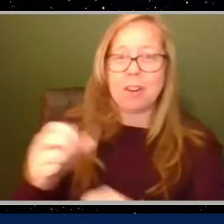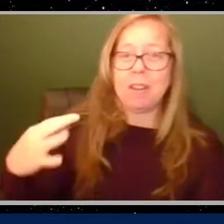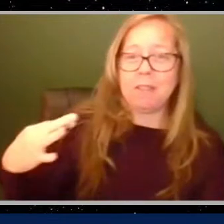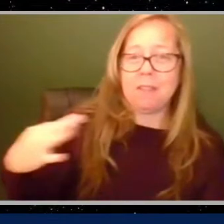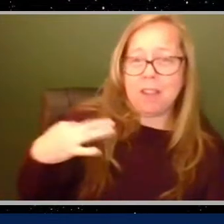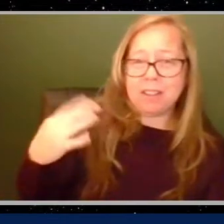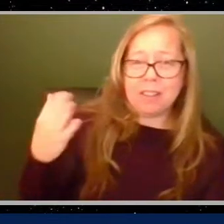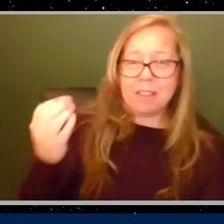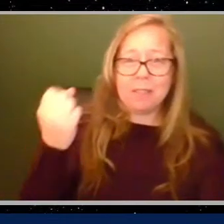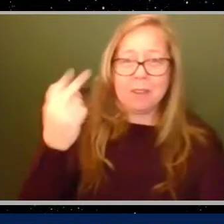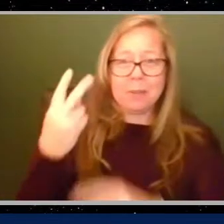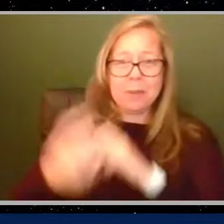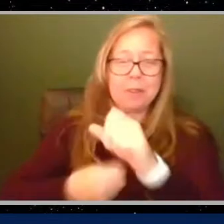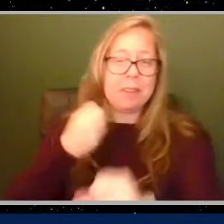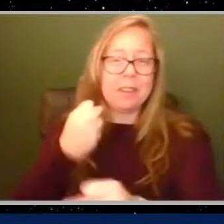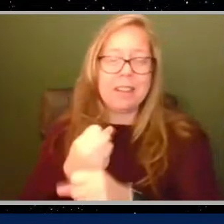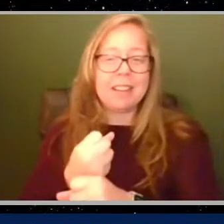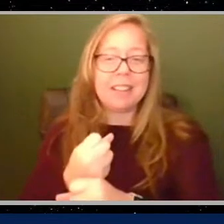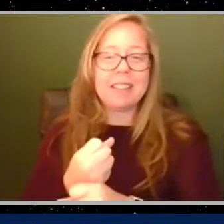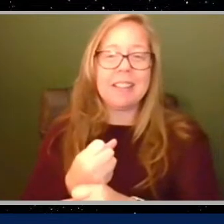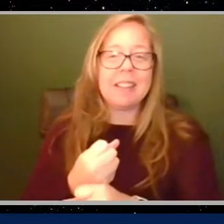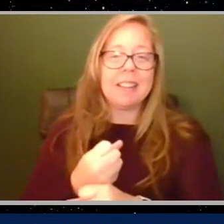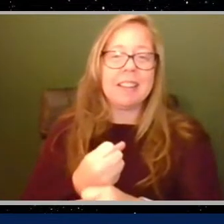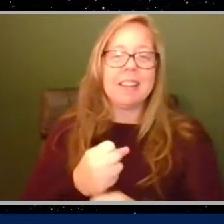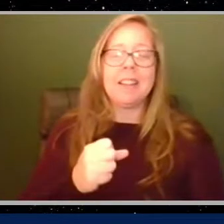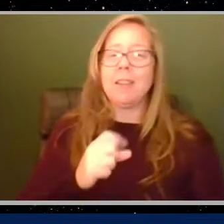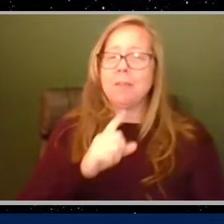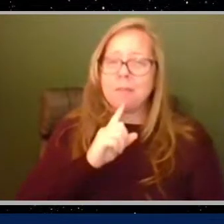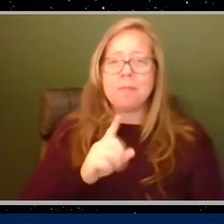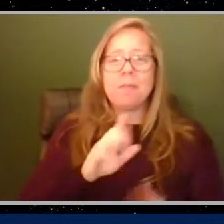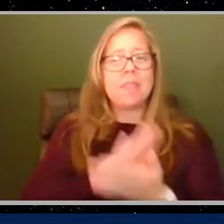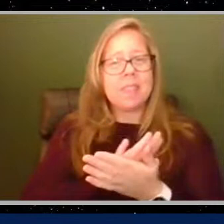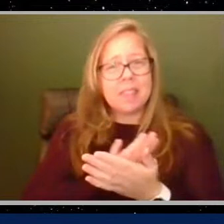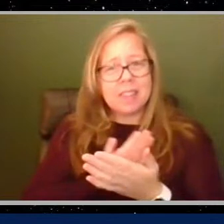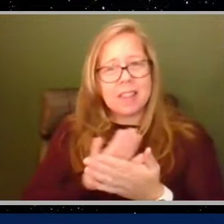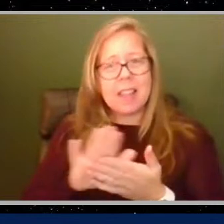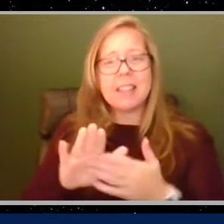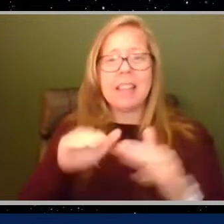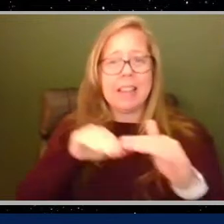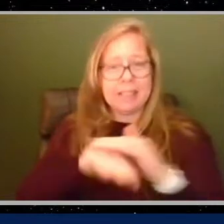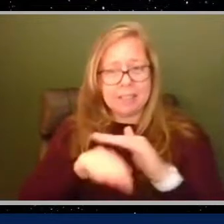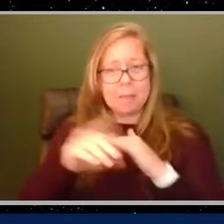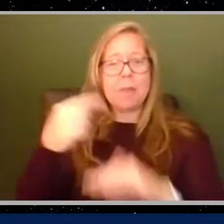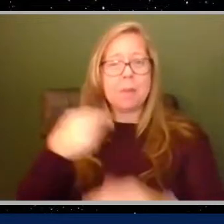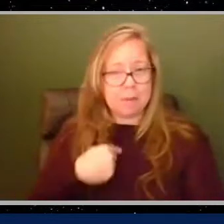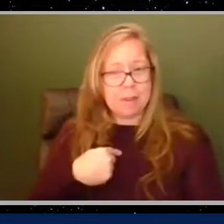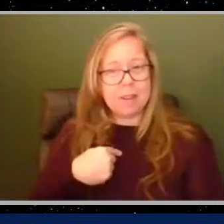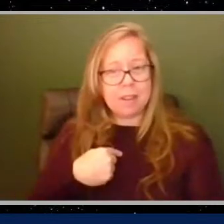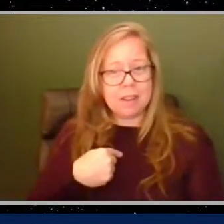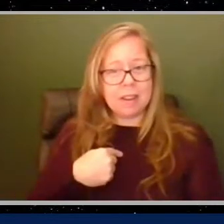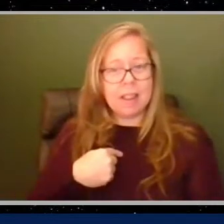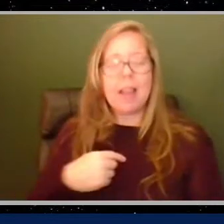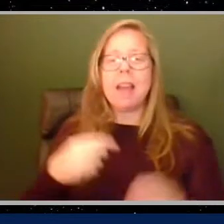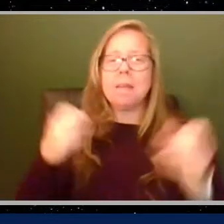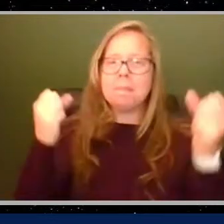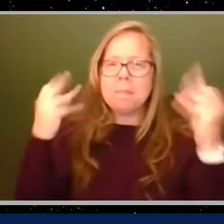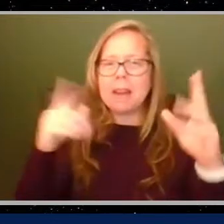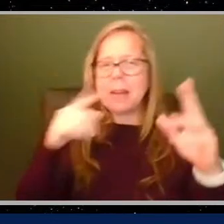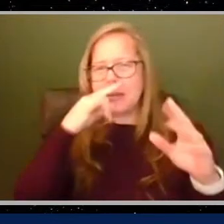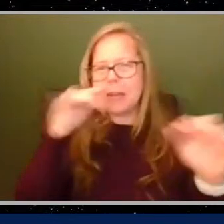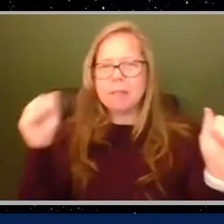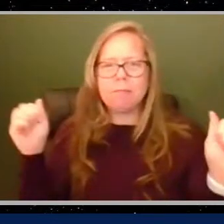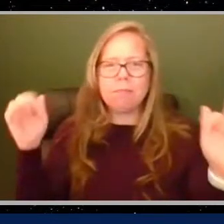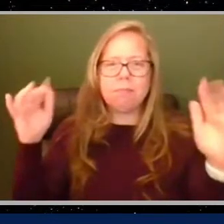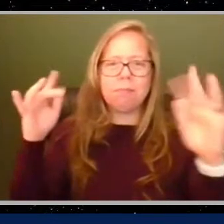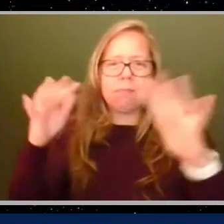years. Yeah. And it was really nice because it was accessible for me. And at the same time, you had all of these kids coming in who were school